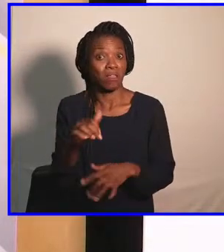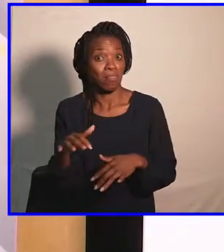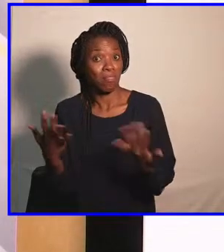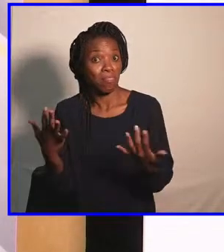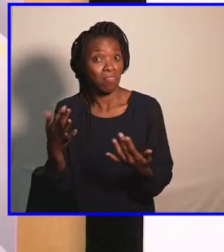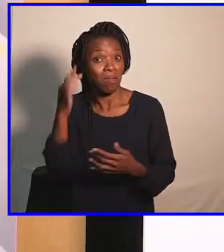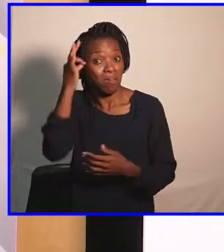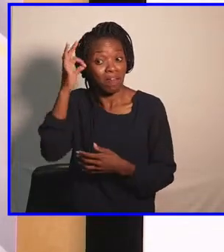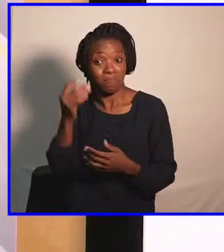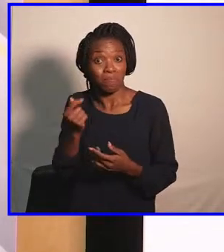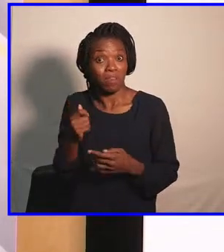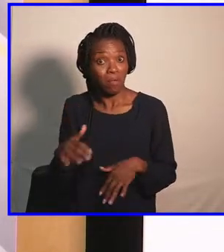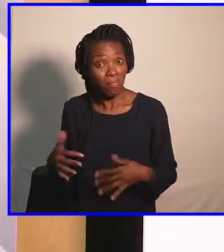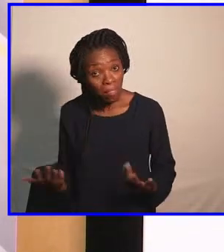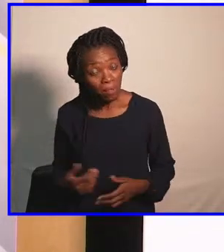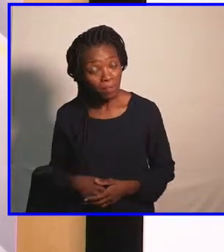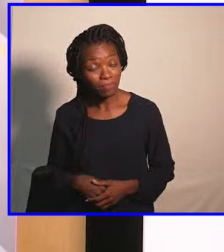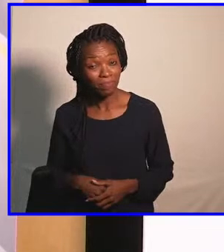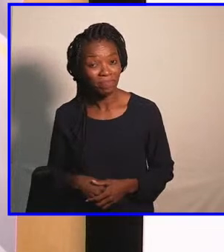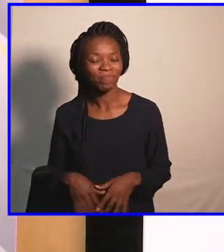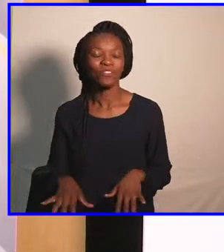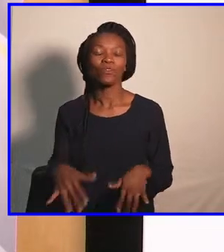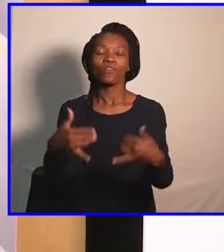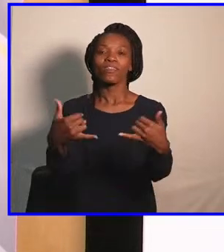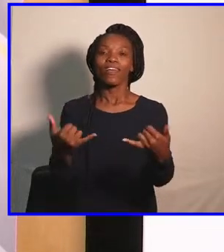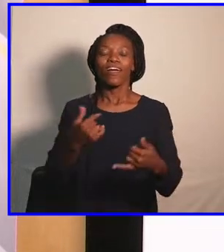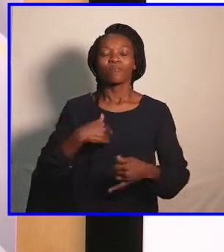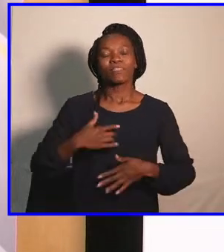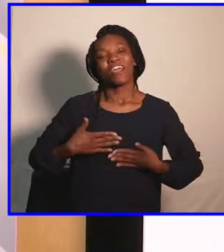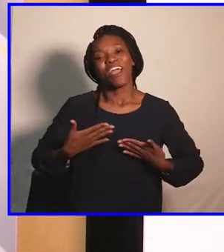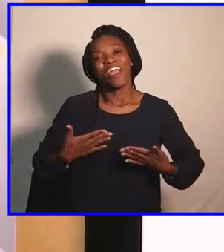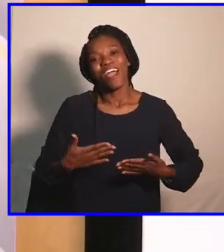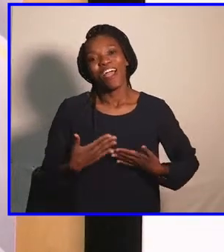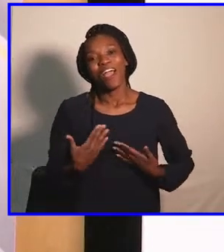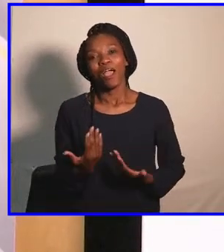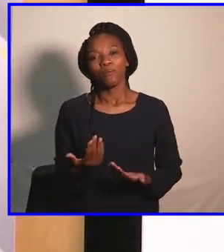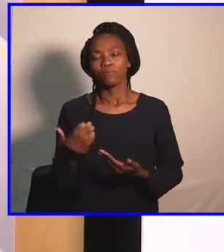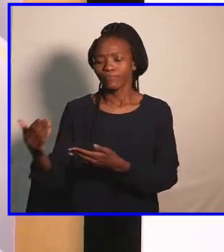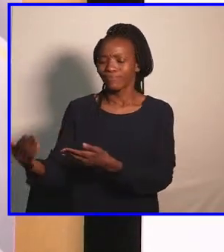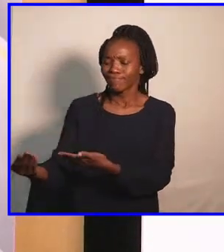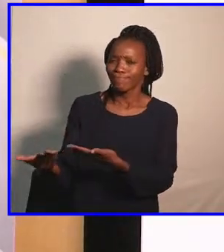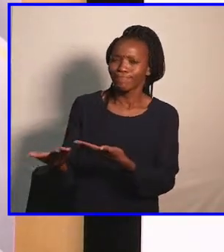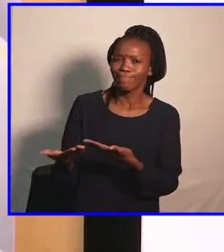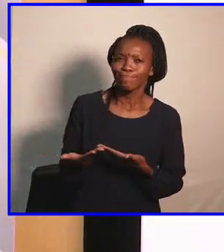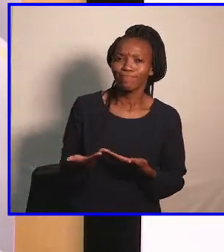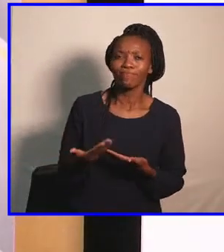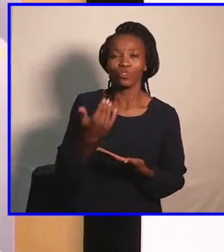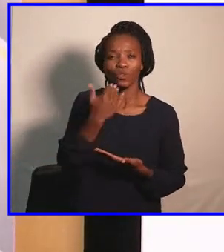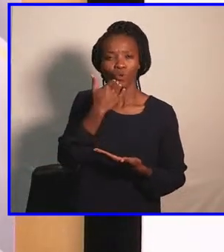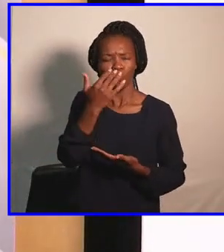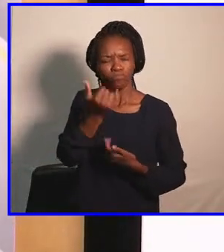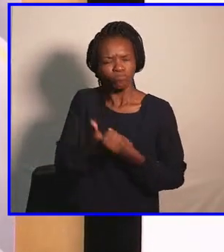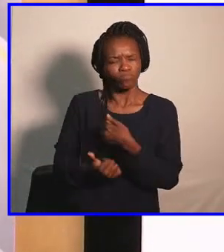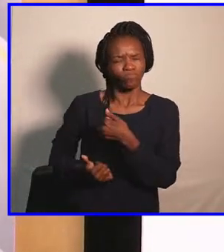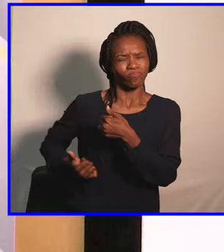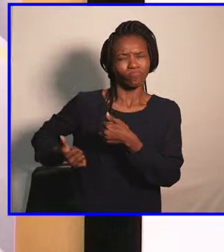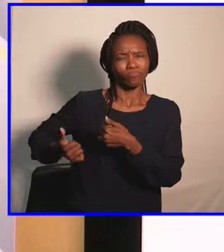government. It is now my pleasure to request His